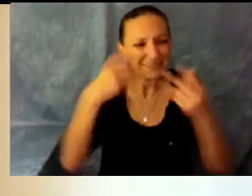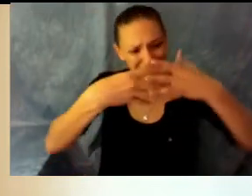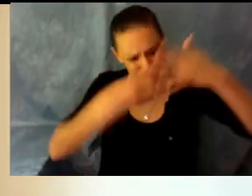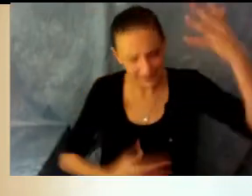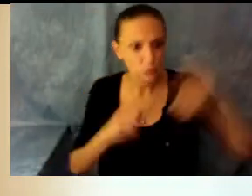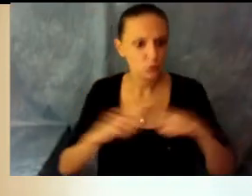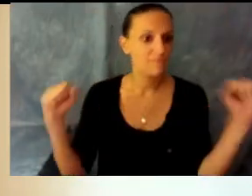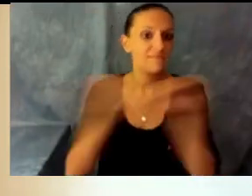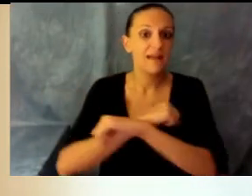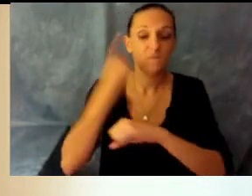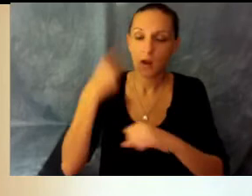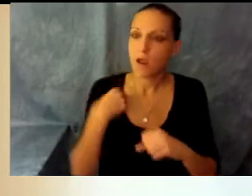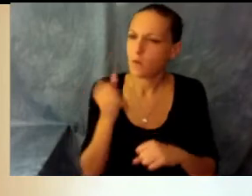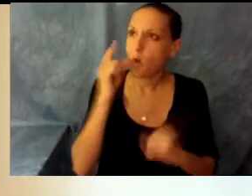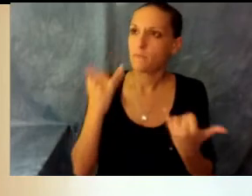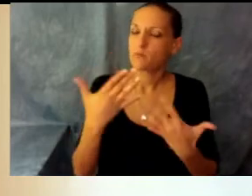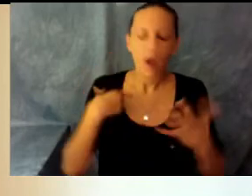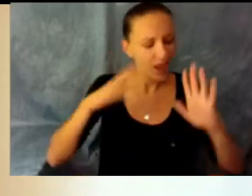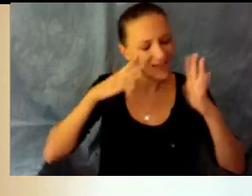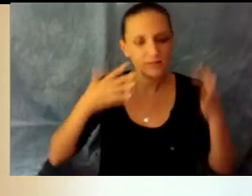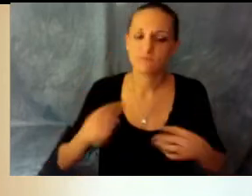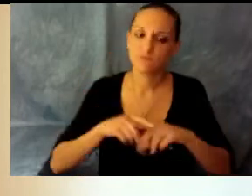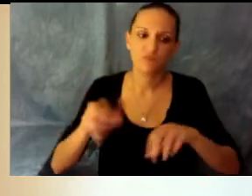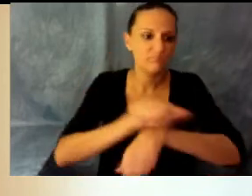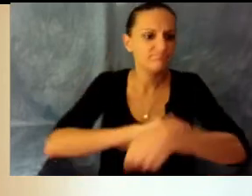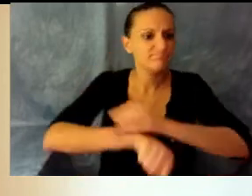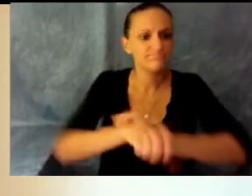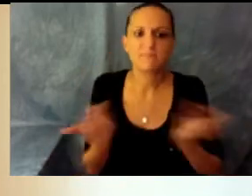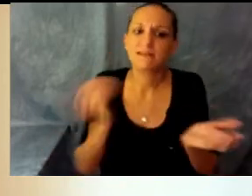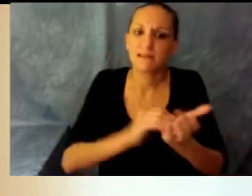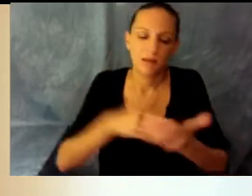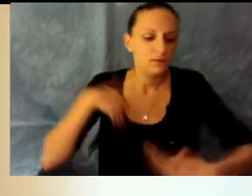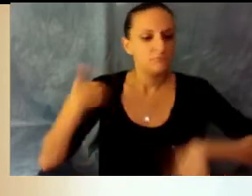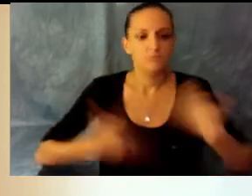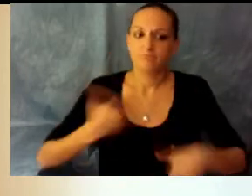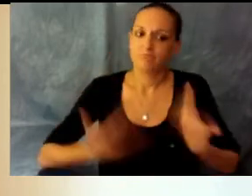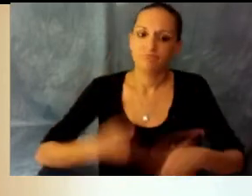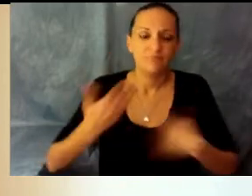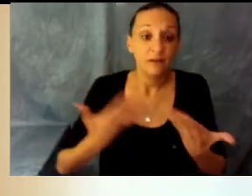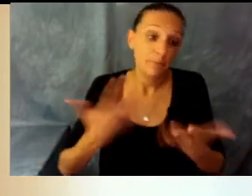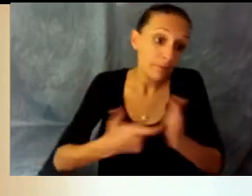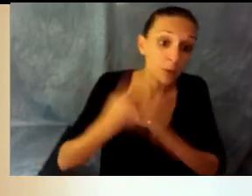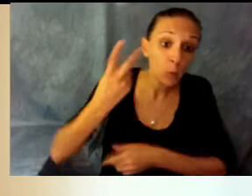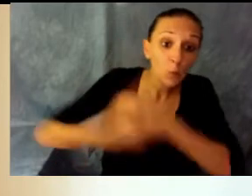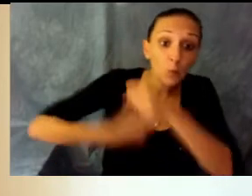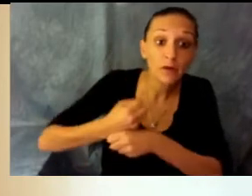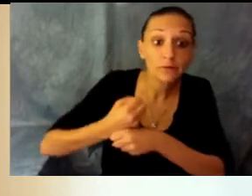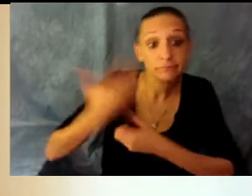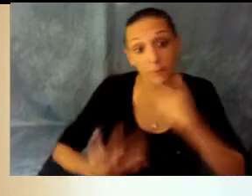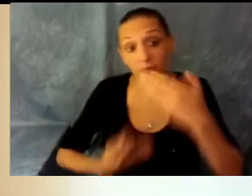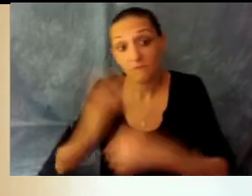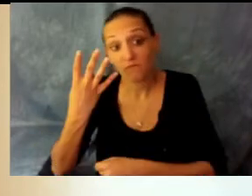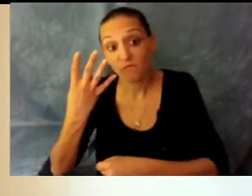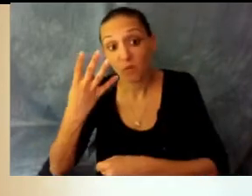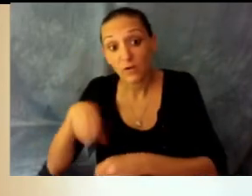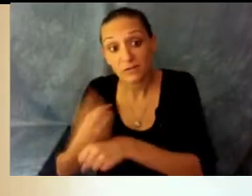I woke up this morning. I was like, I'm resolved to put on my boxing gloves again, and we're going to do this. It may take us 2 years, it may take us 4 years, it may take us 10 years,